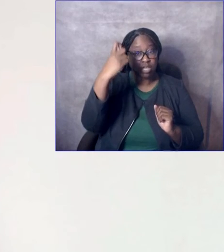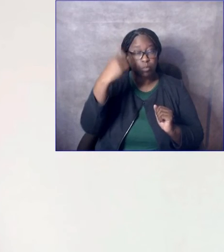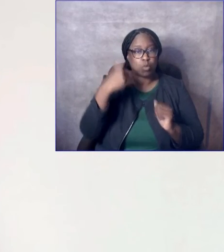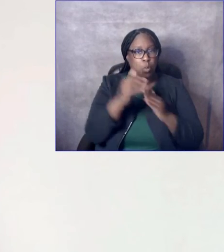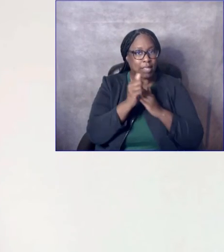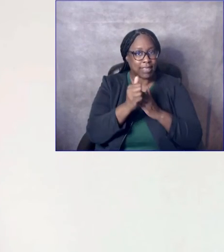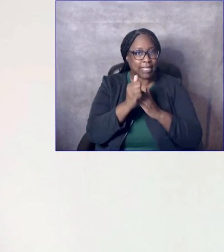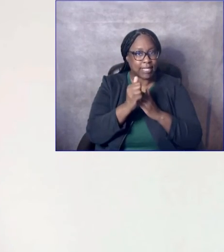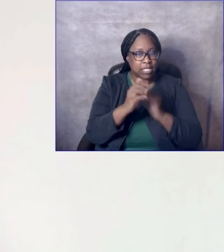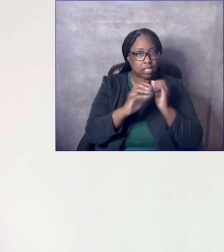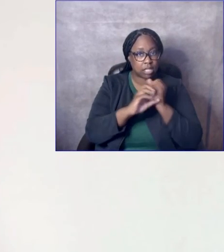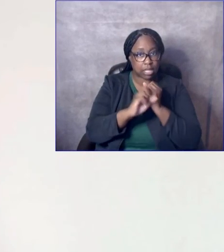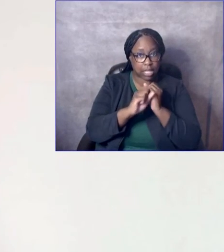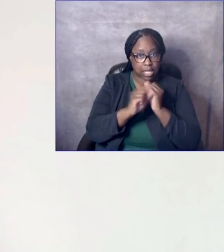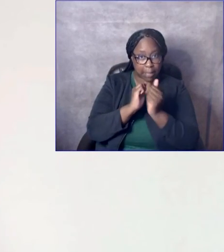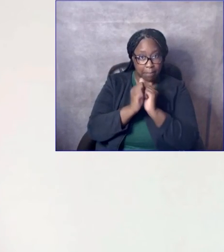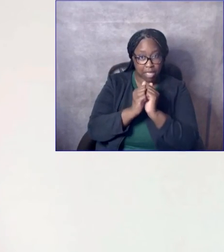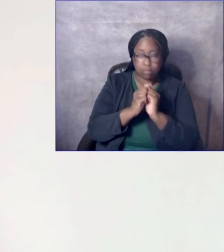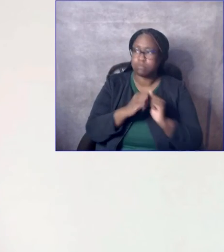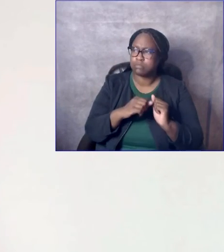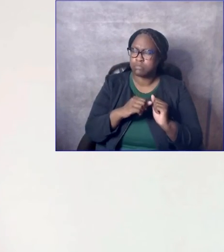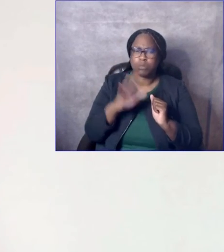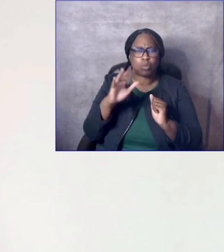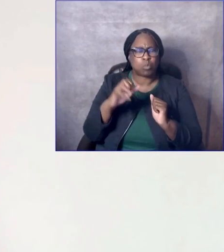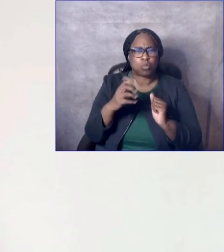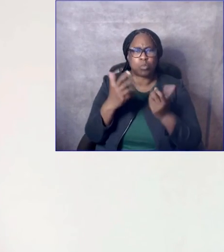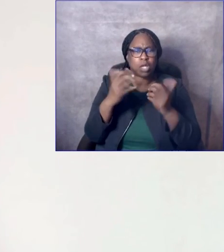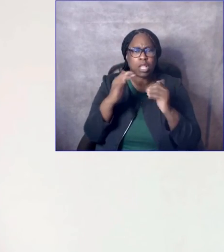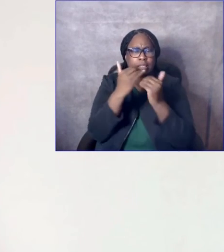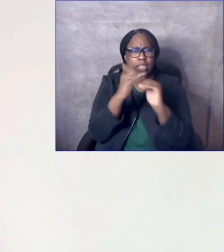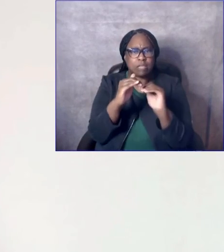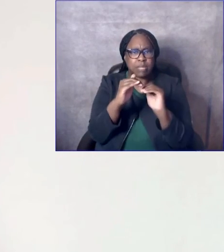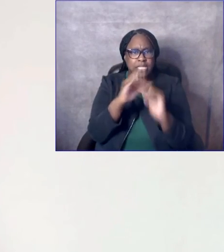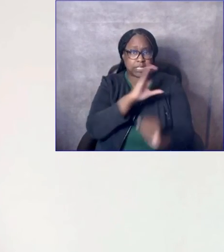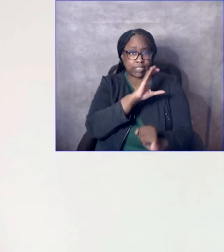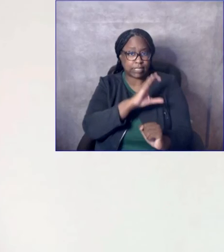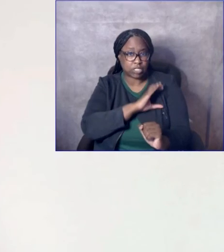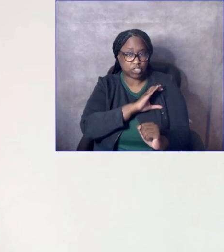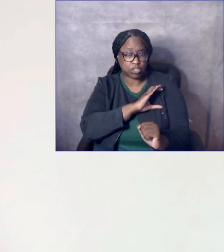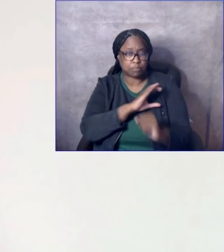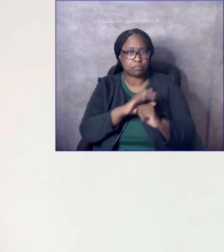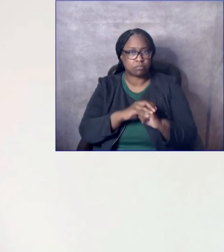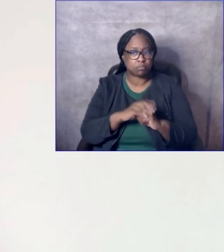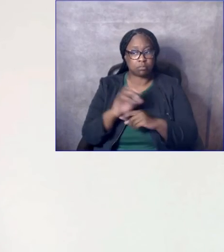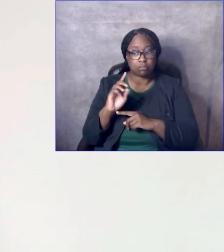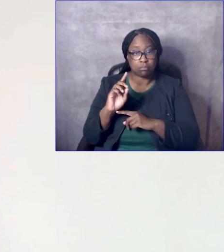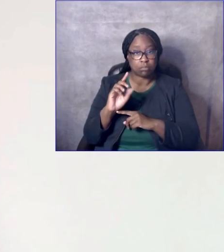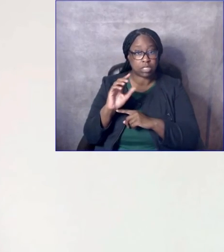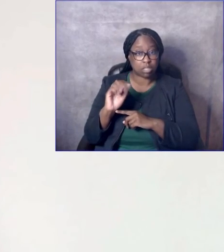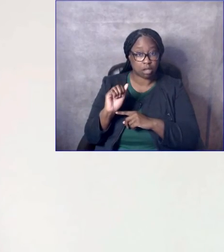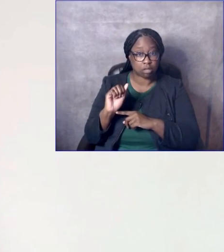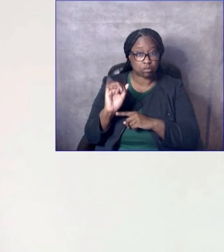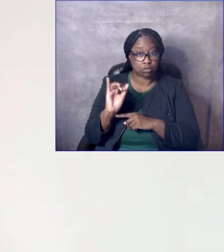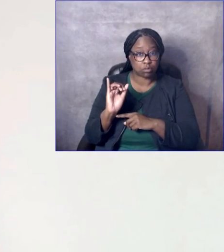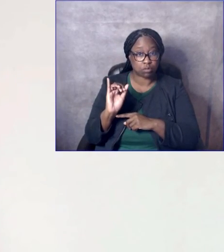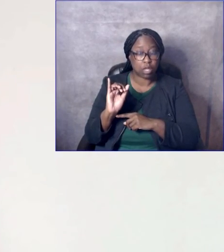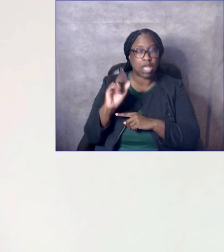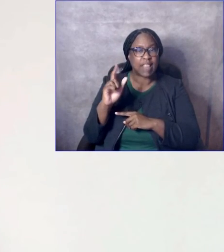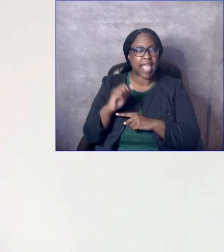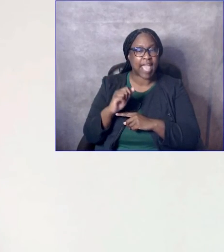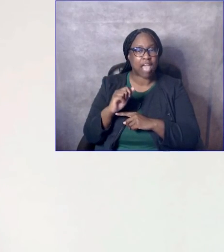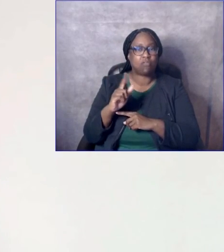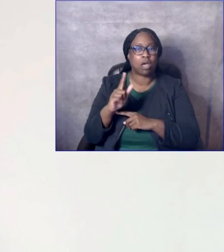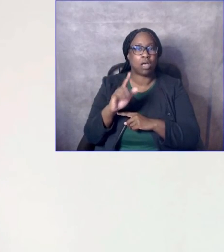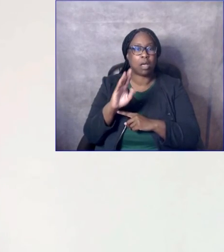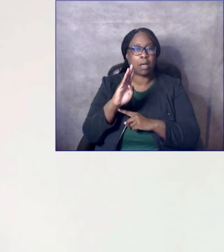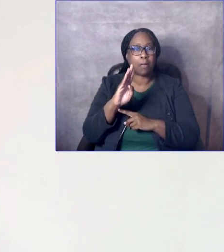in Congress deliver citizenship for millions of people, including DACA recipients, through their reconciliation package, or better known as the Build Back